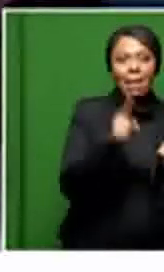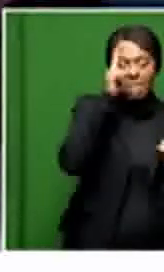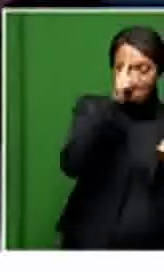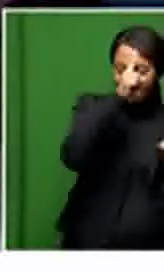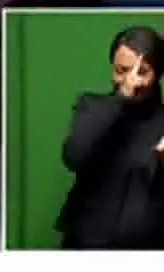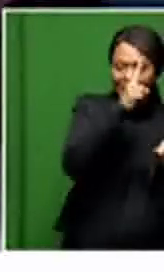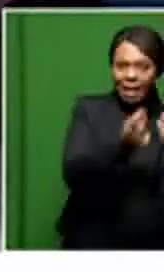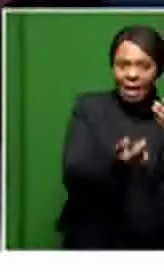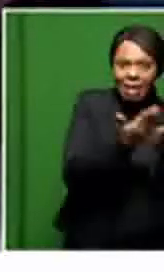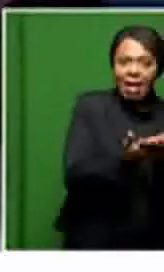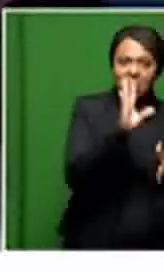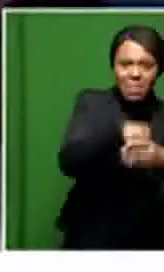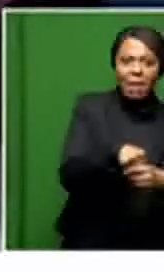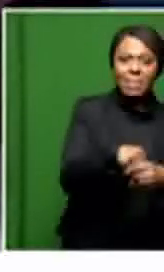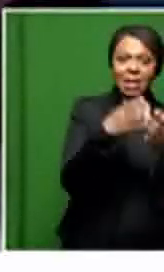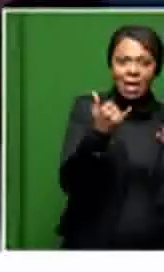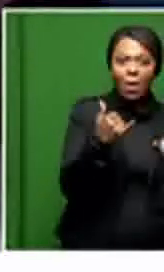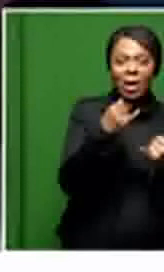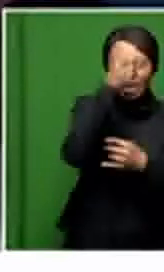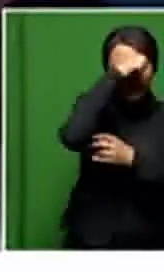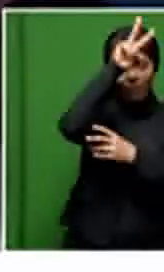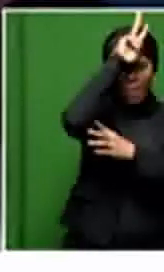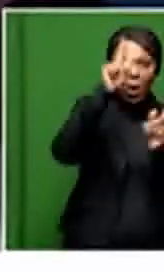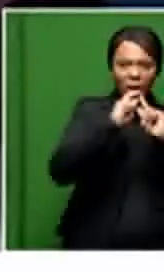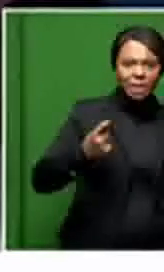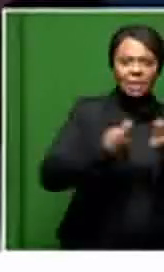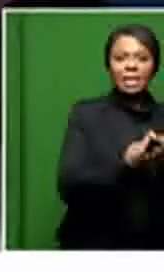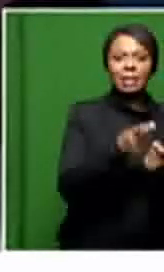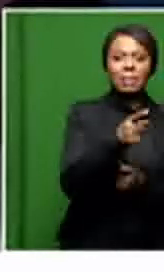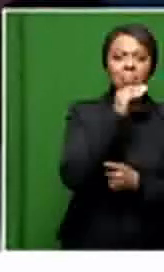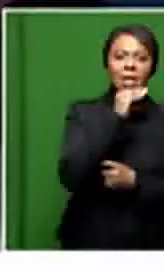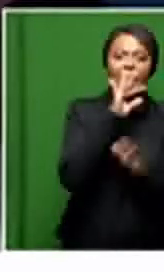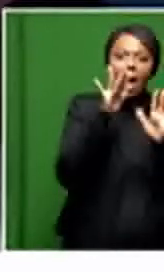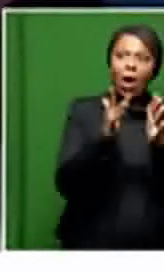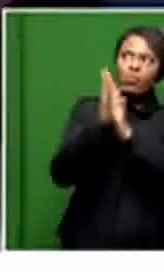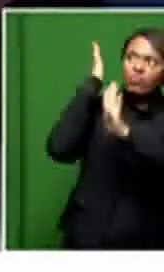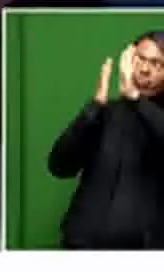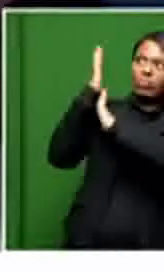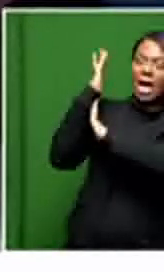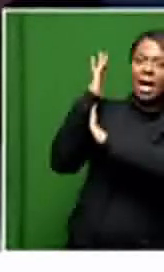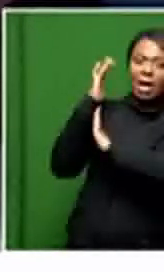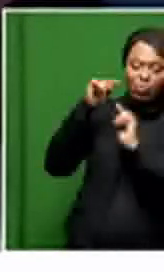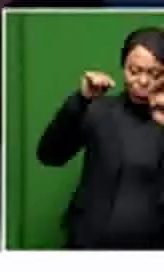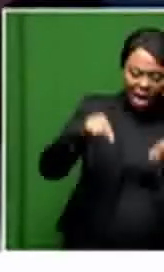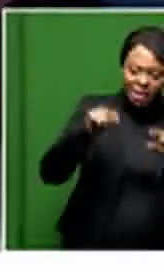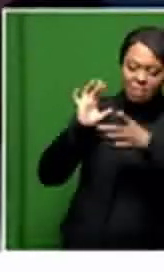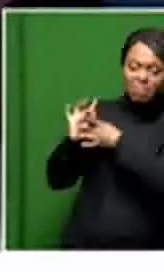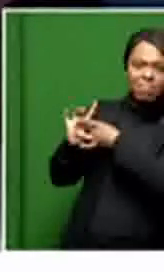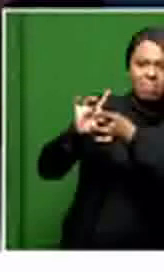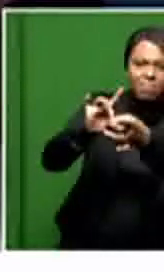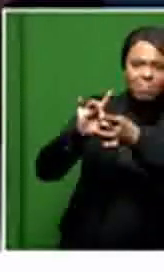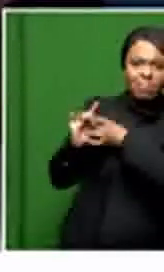then can able to write a narrative, how you can link the past with the present, how you can link the demise